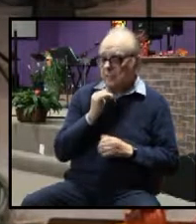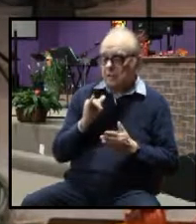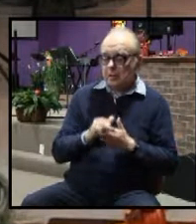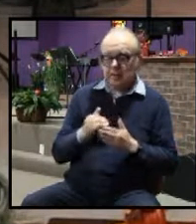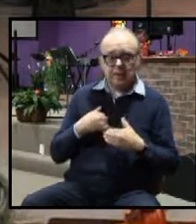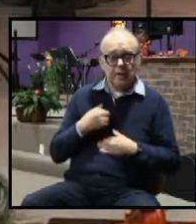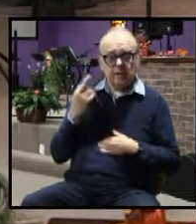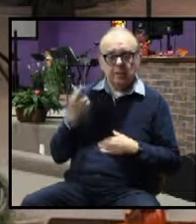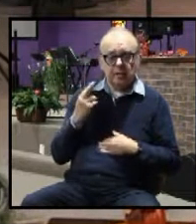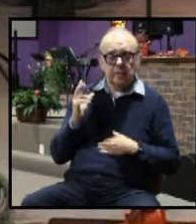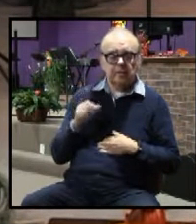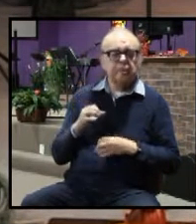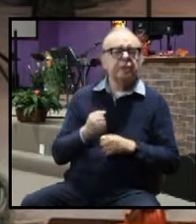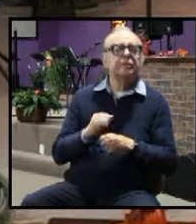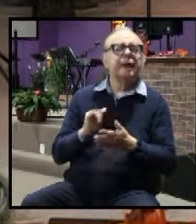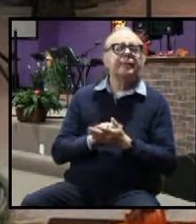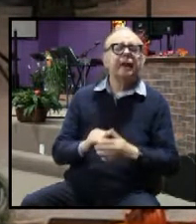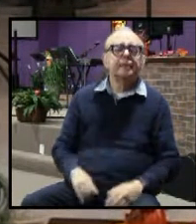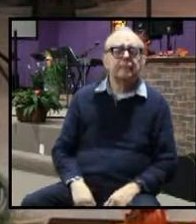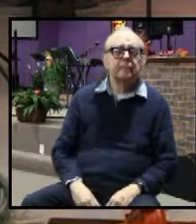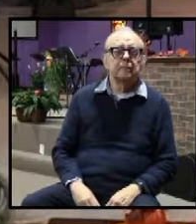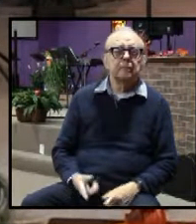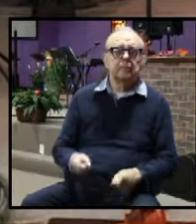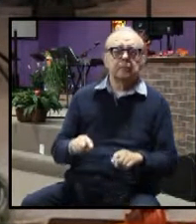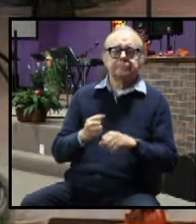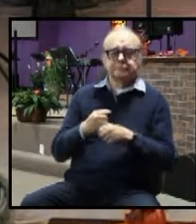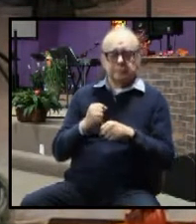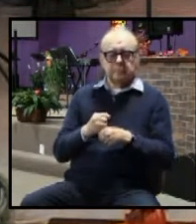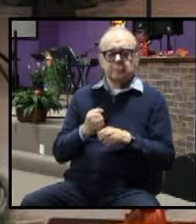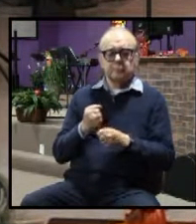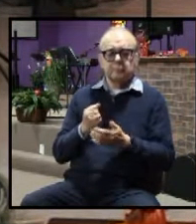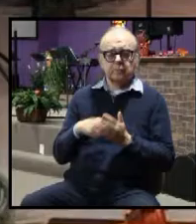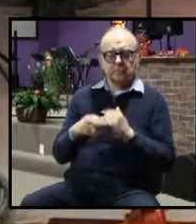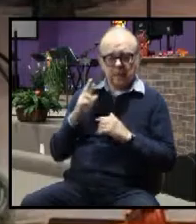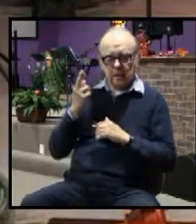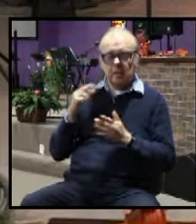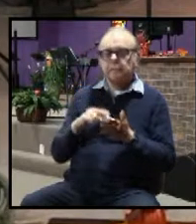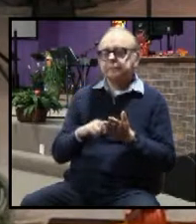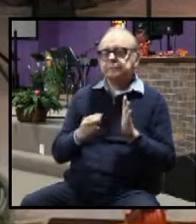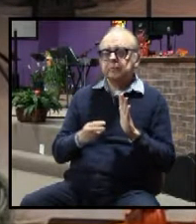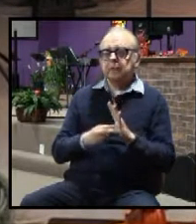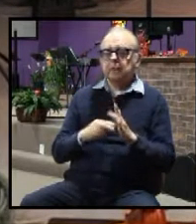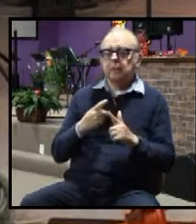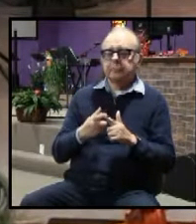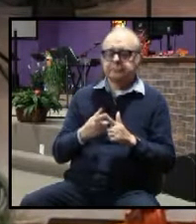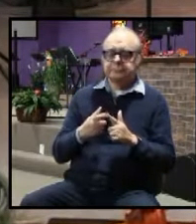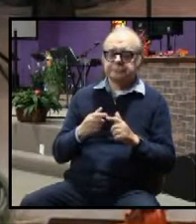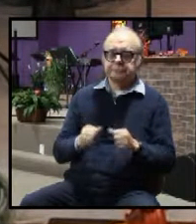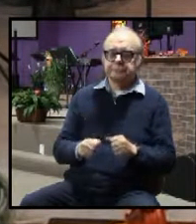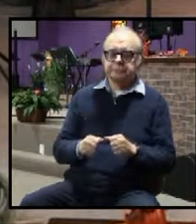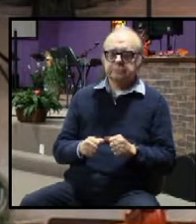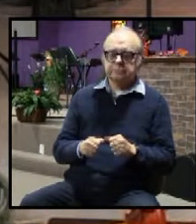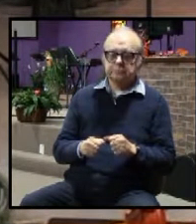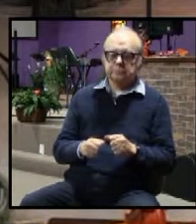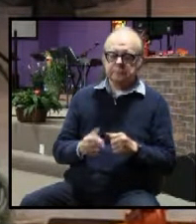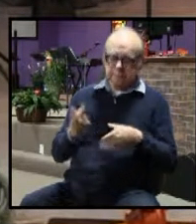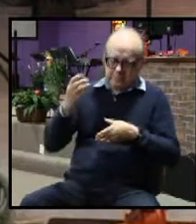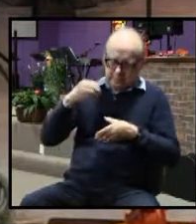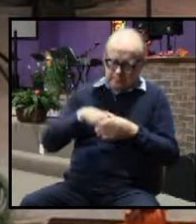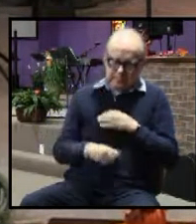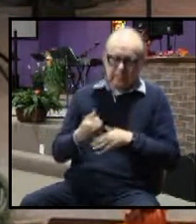Not that you have a purpose, you got to create it. And when you create what your purpose is going to be, then you can